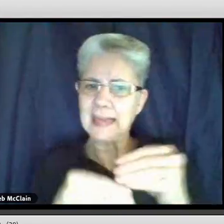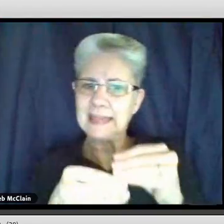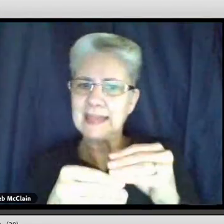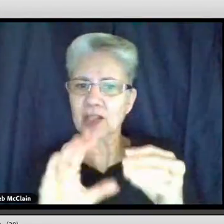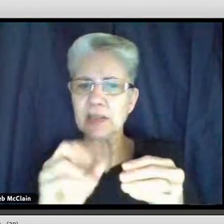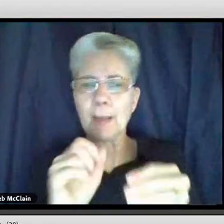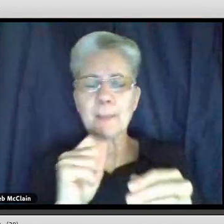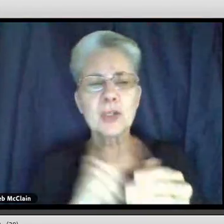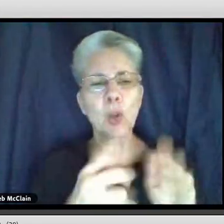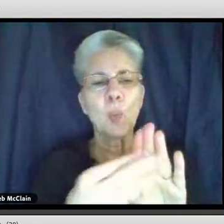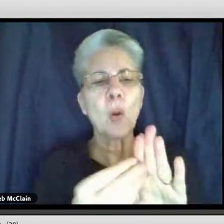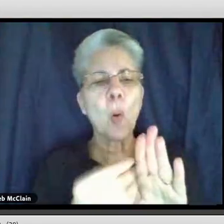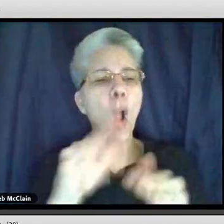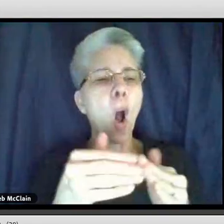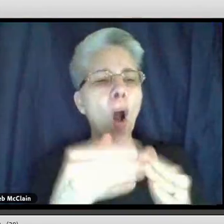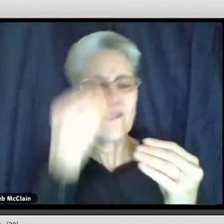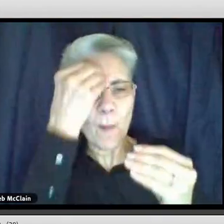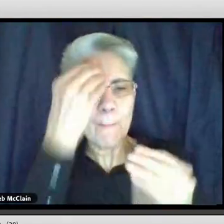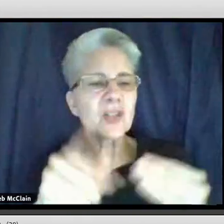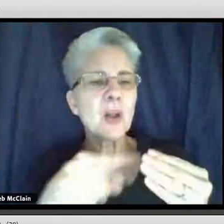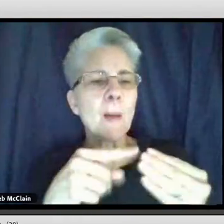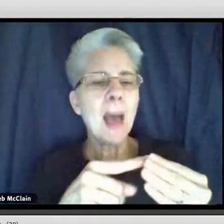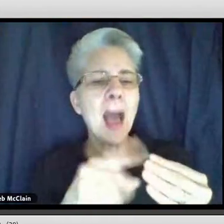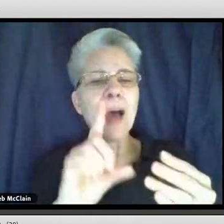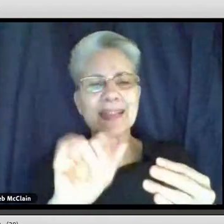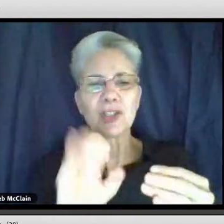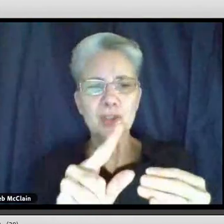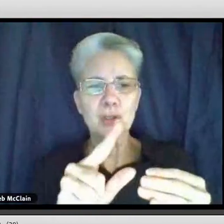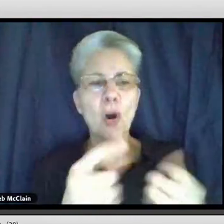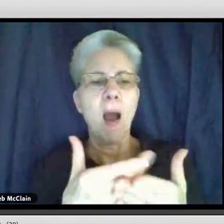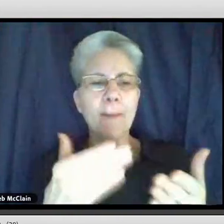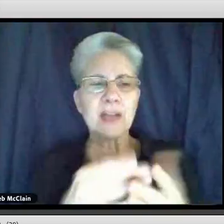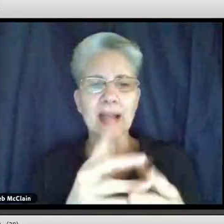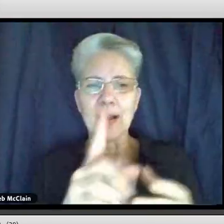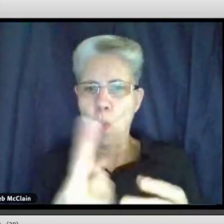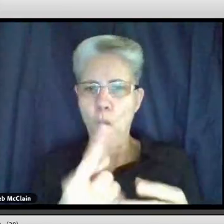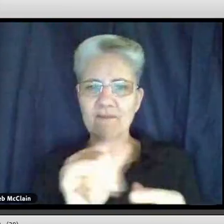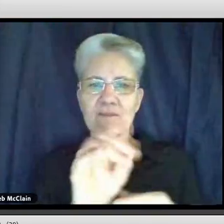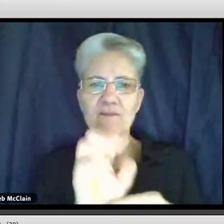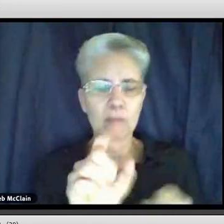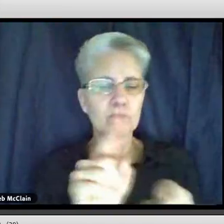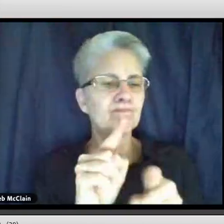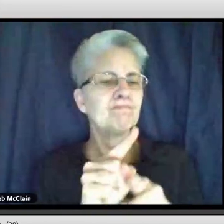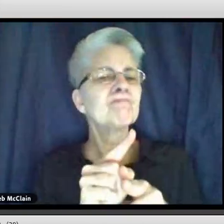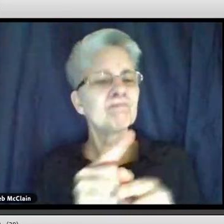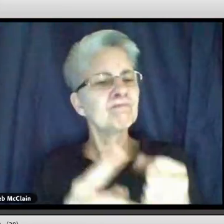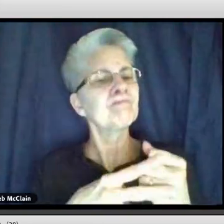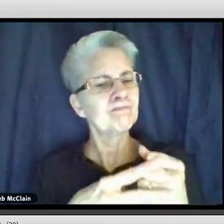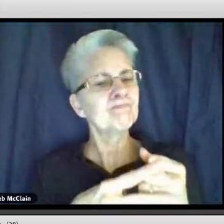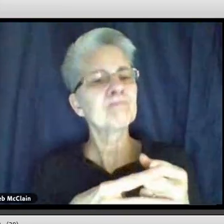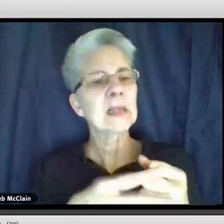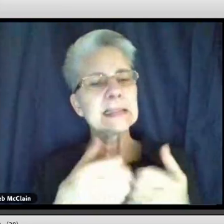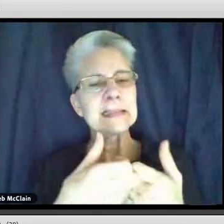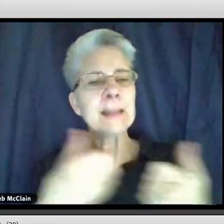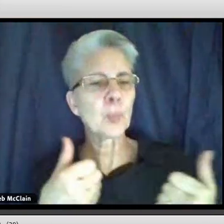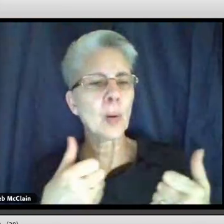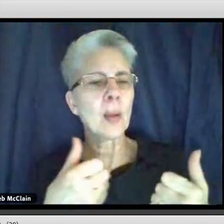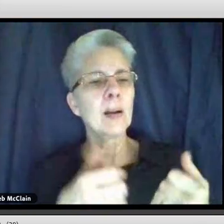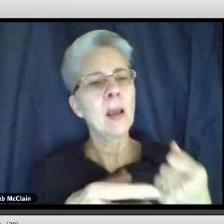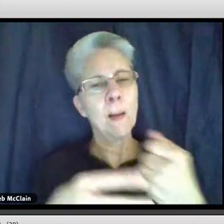all the information about a digital object in a single XML file. It's also perfectly okay to keep a separate